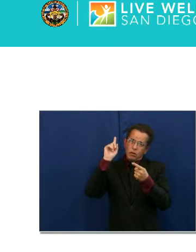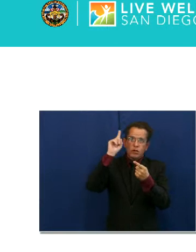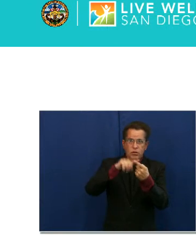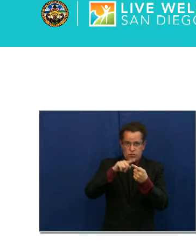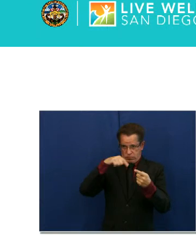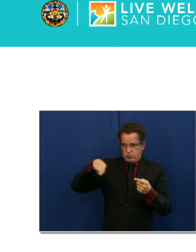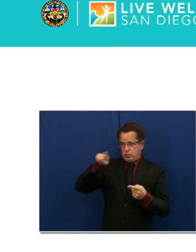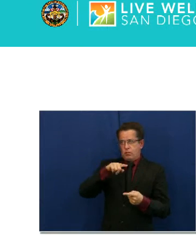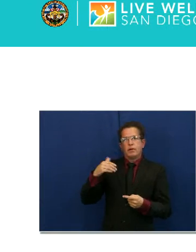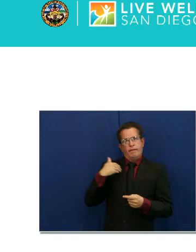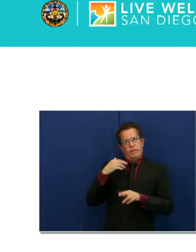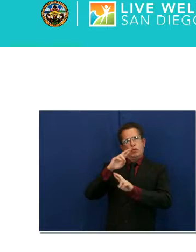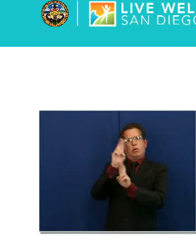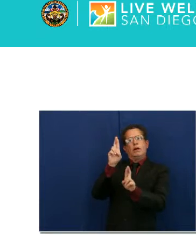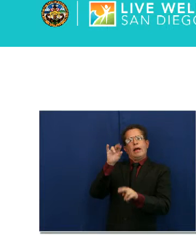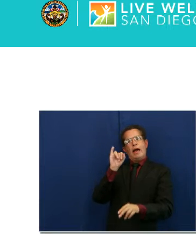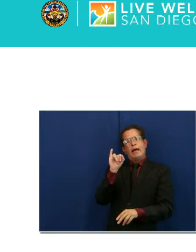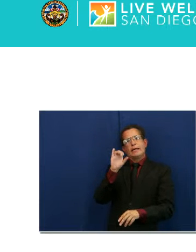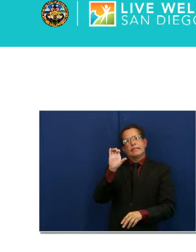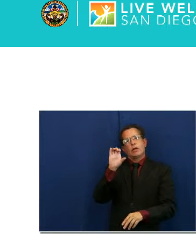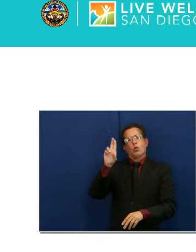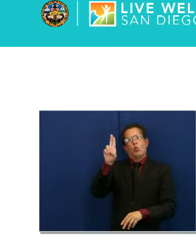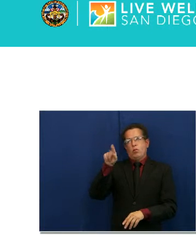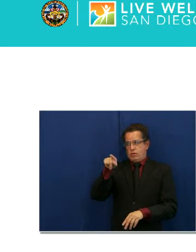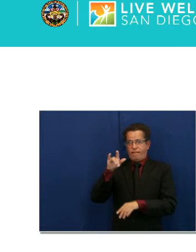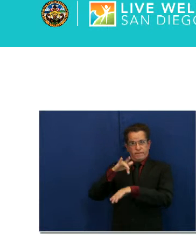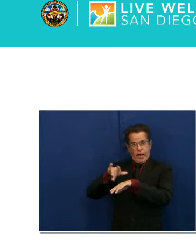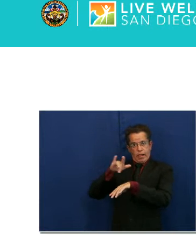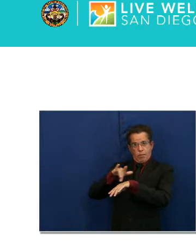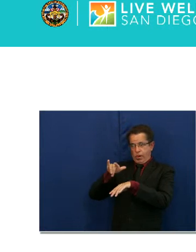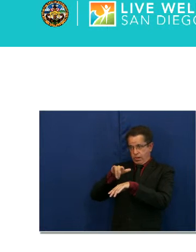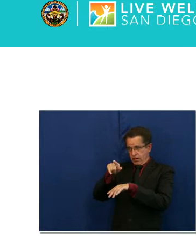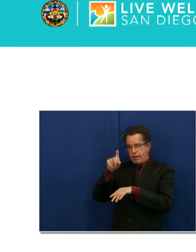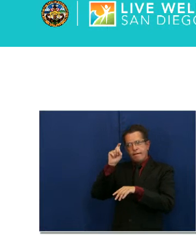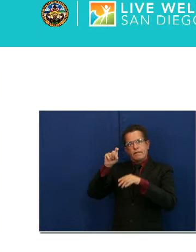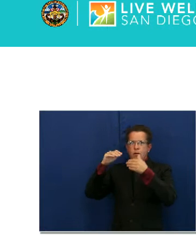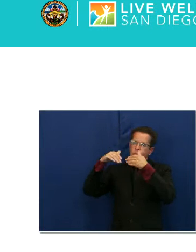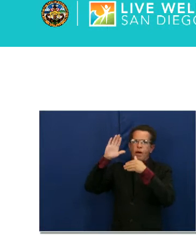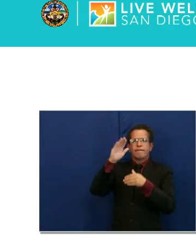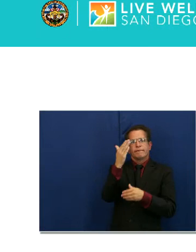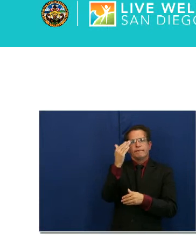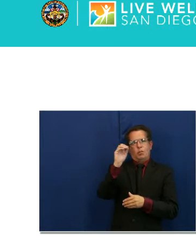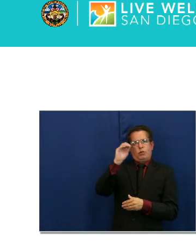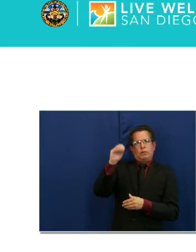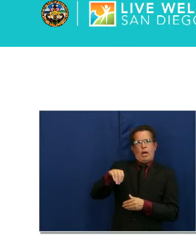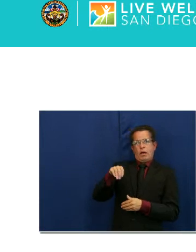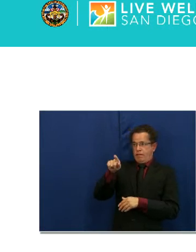an ICU bed capability or availability above 15%.